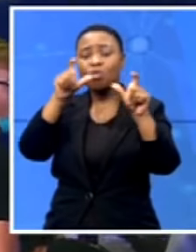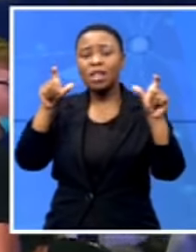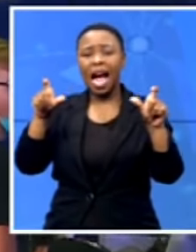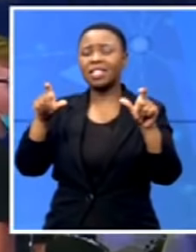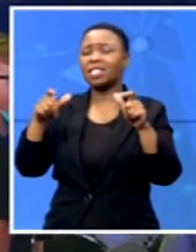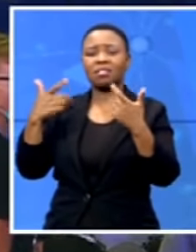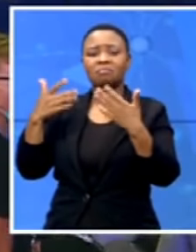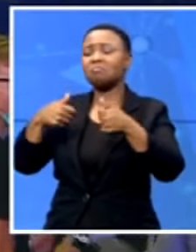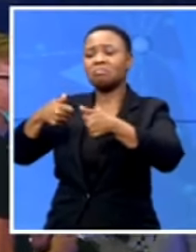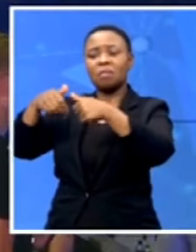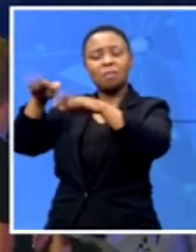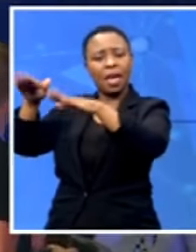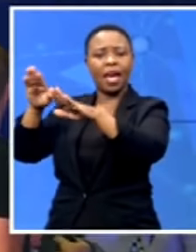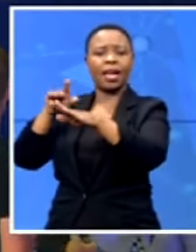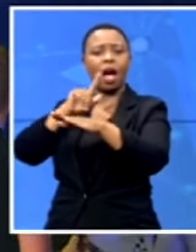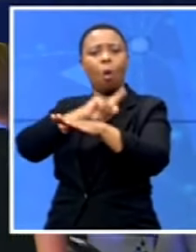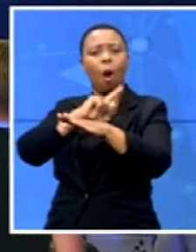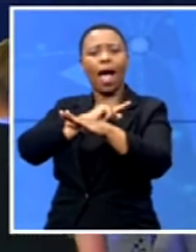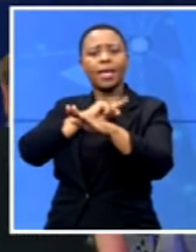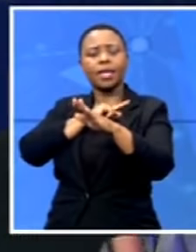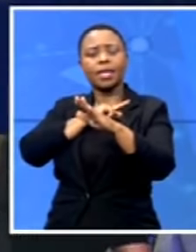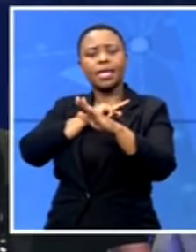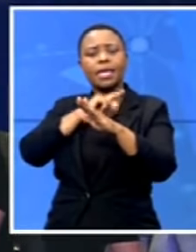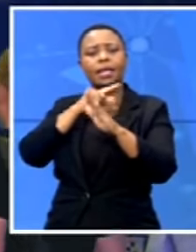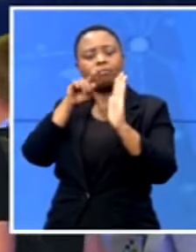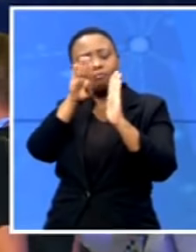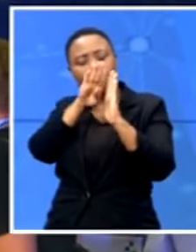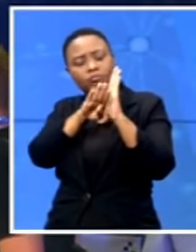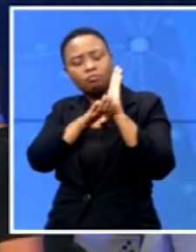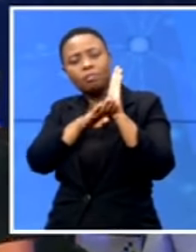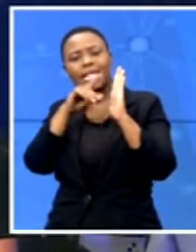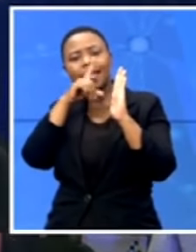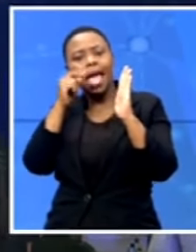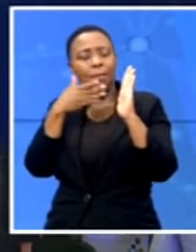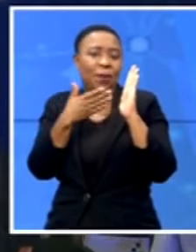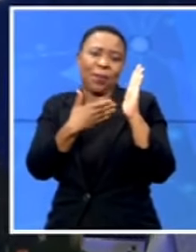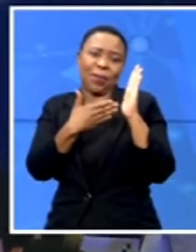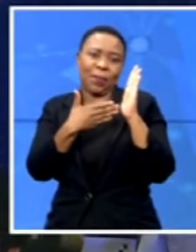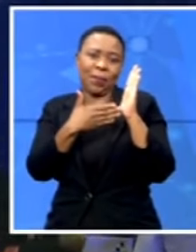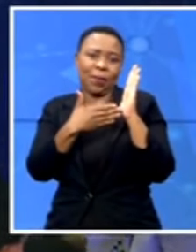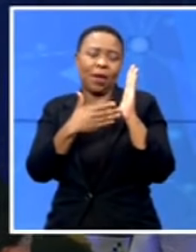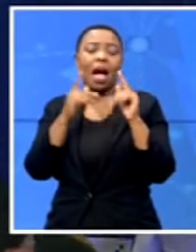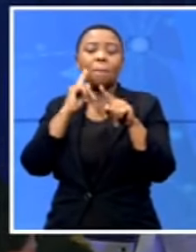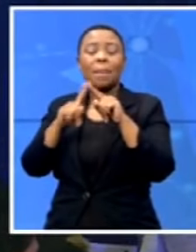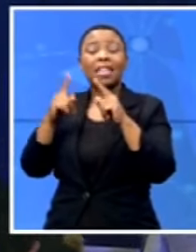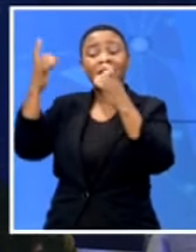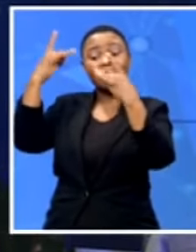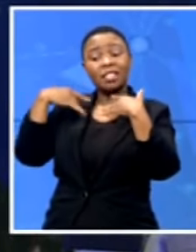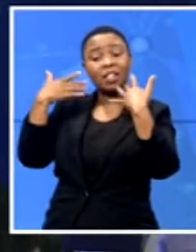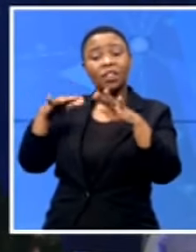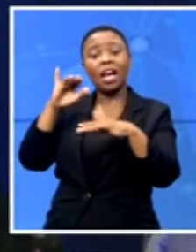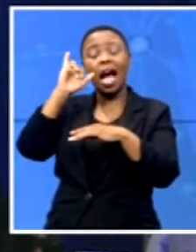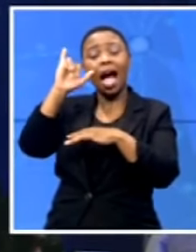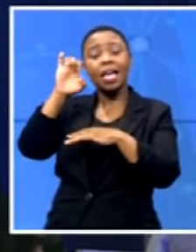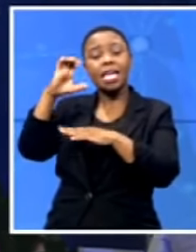appear on the voters' roll. But we were told that the IEC only discovered yesterday that